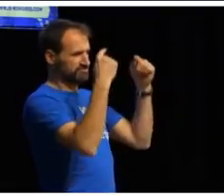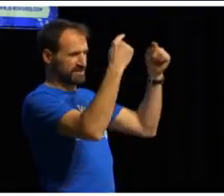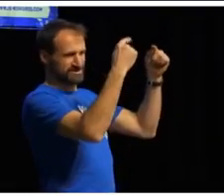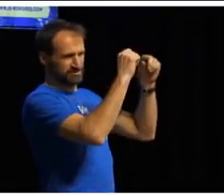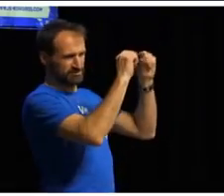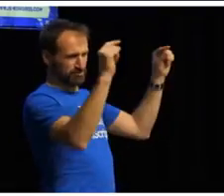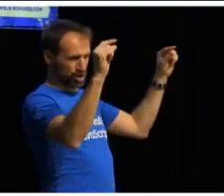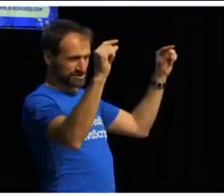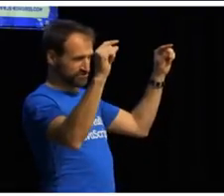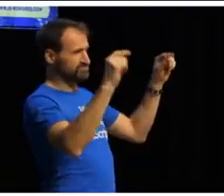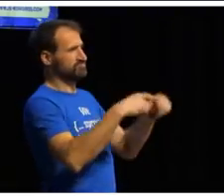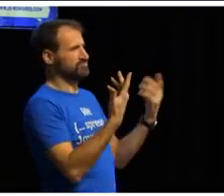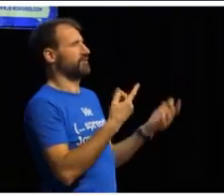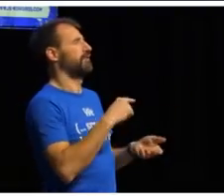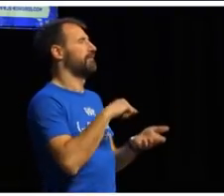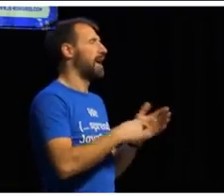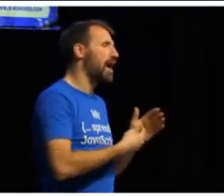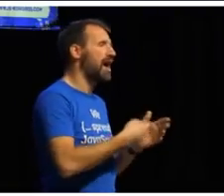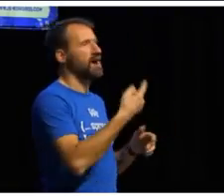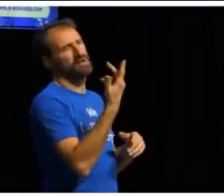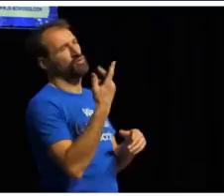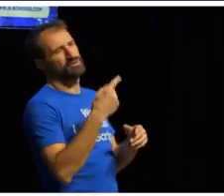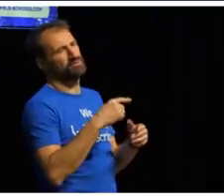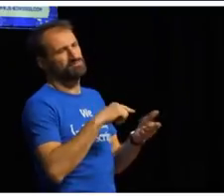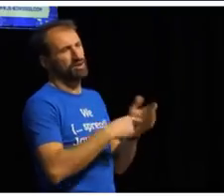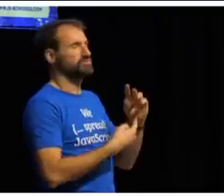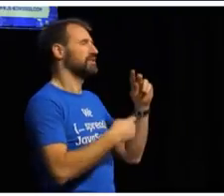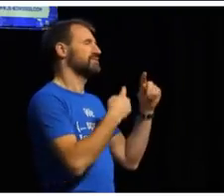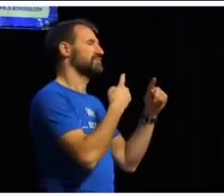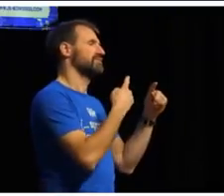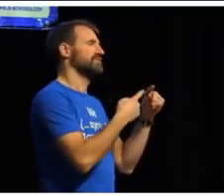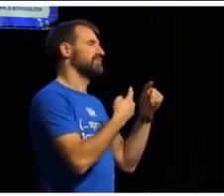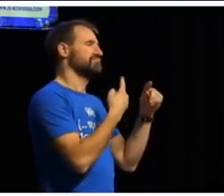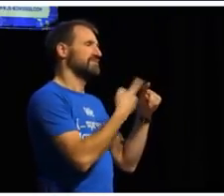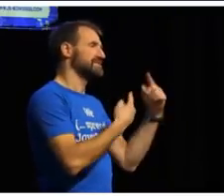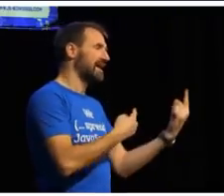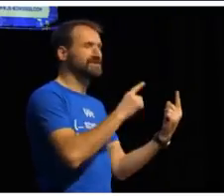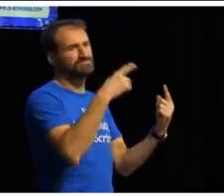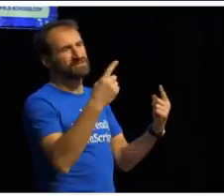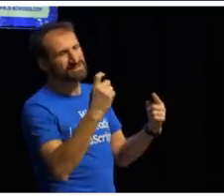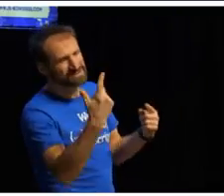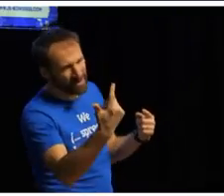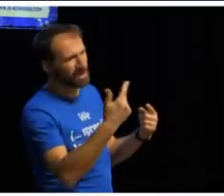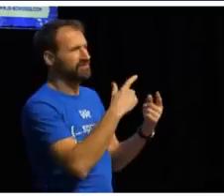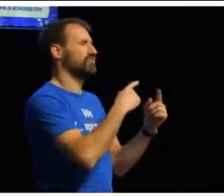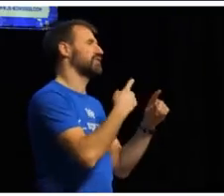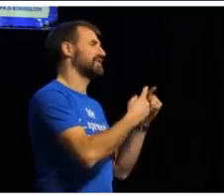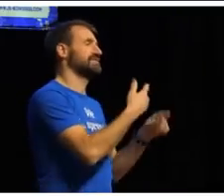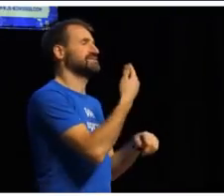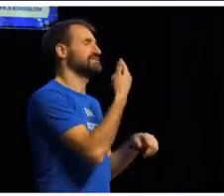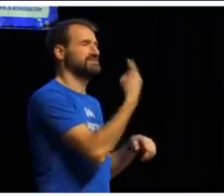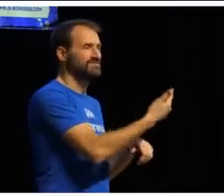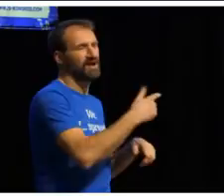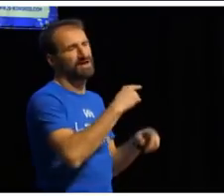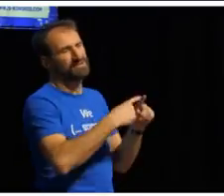and you multiply x1 with weight one, and you multiply x2 with weight two. But there's still an additional thing, which is